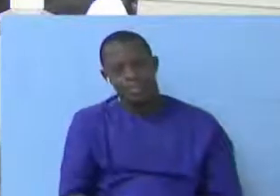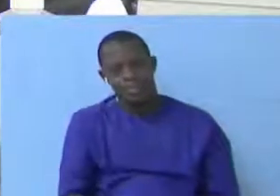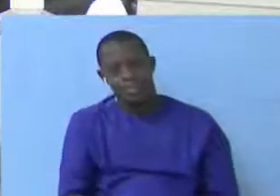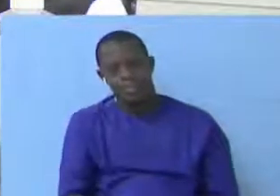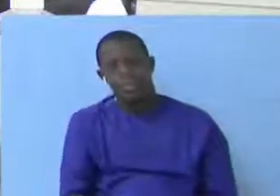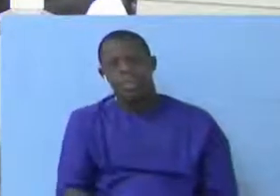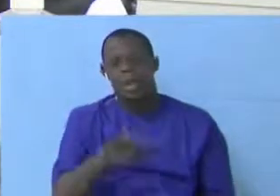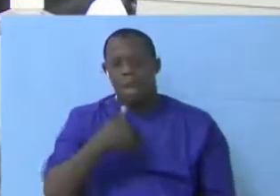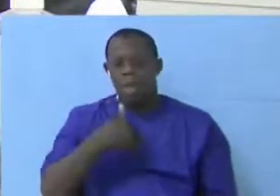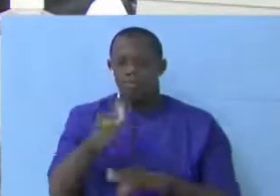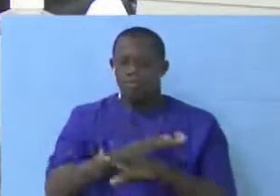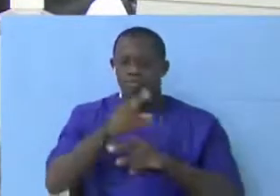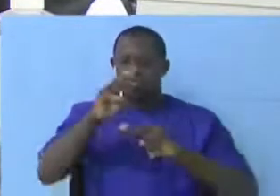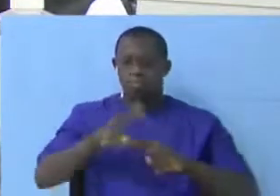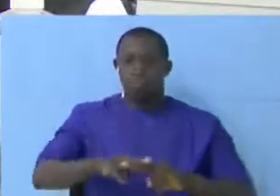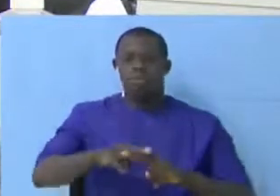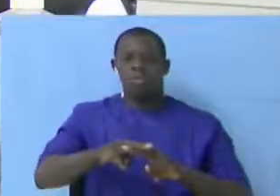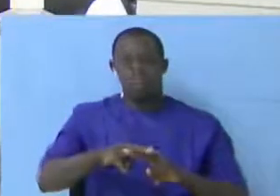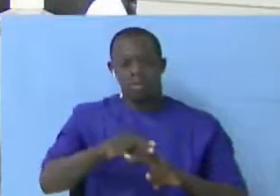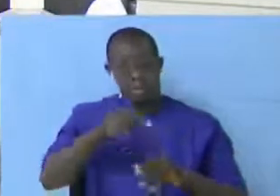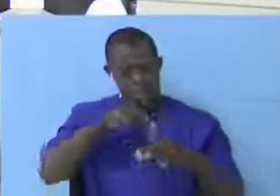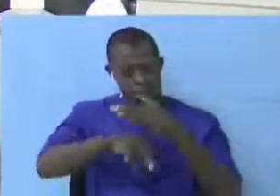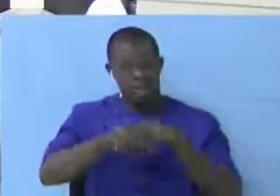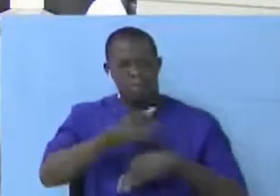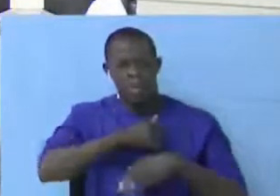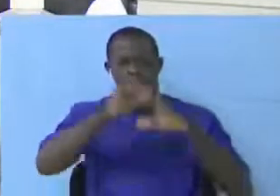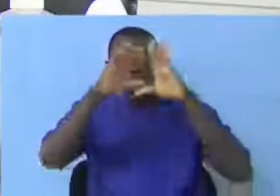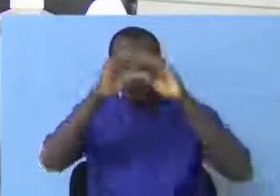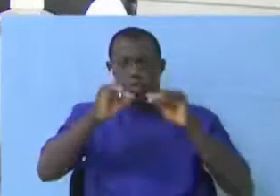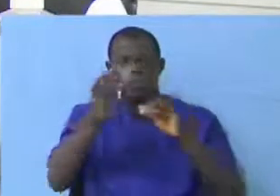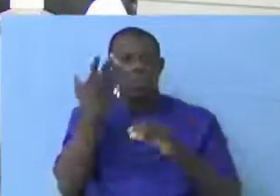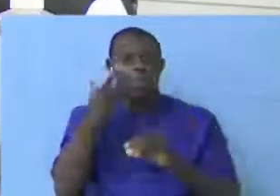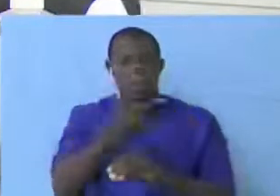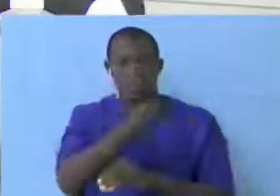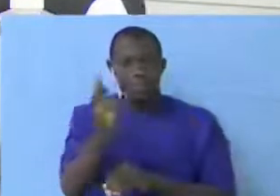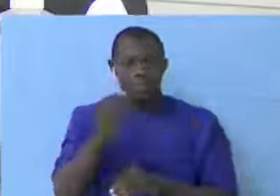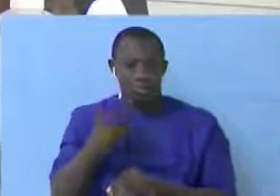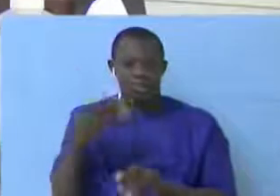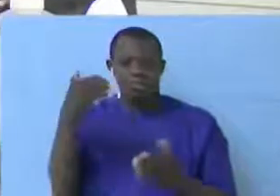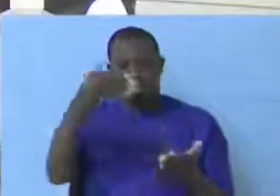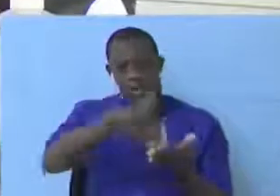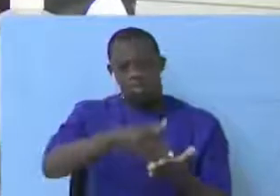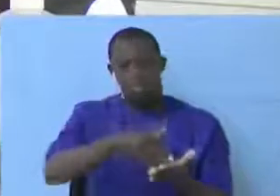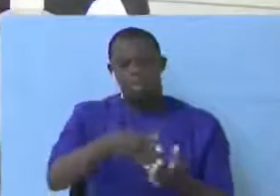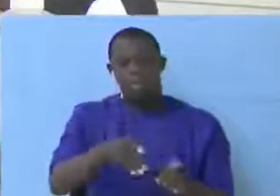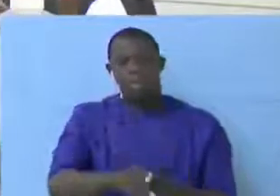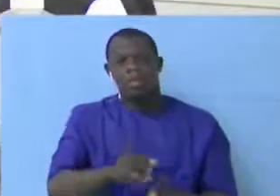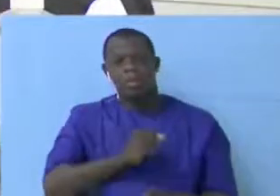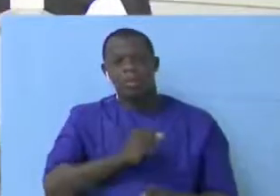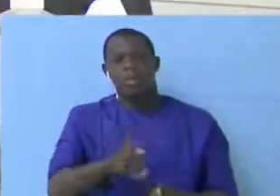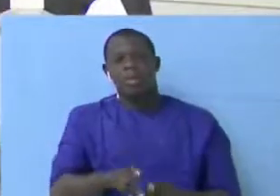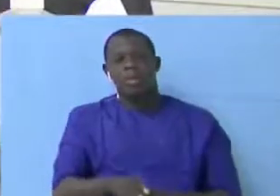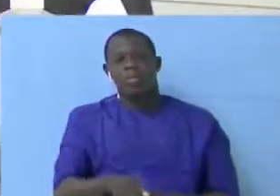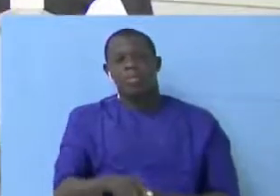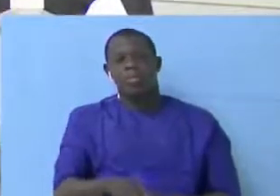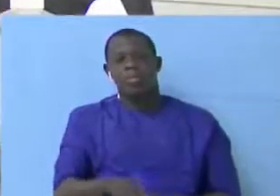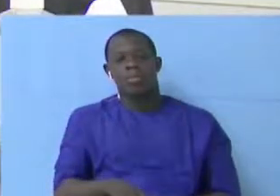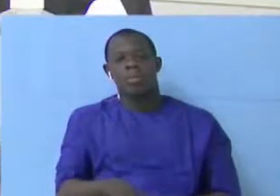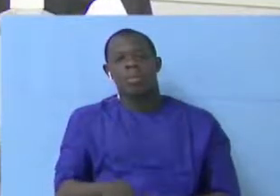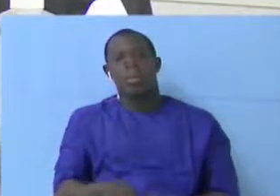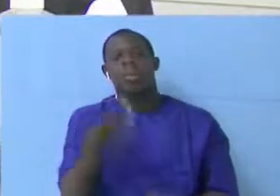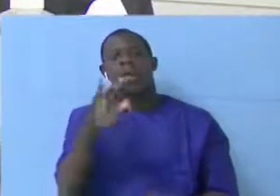was sitting in my office. When these people come, they come behind me like this. I'm facing this. When I sit in my office, I